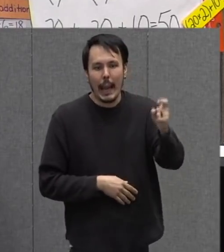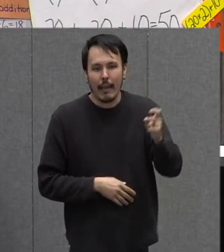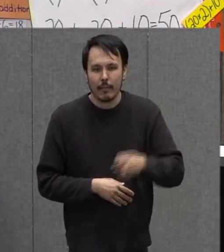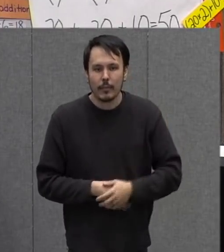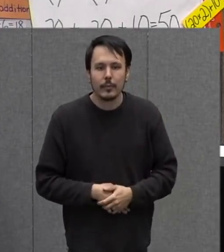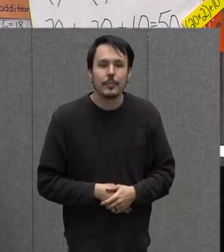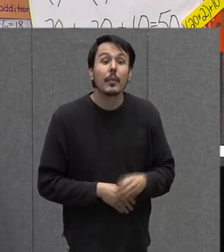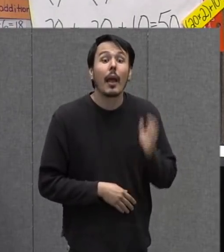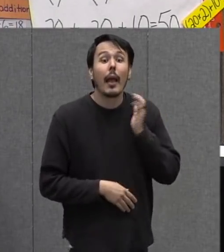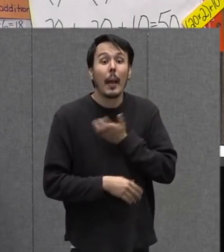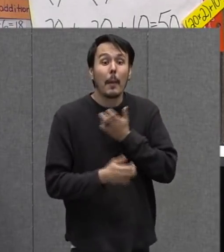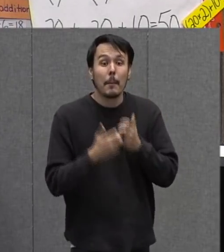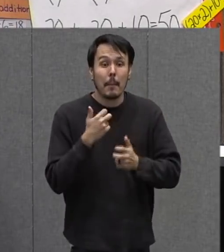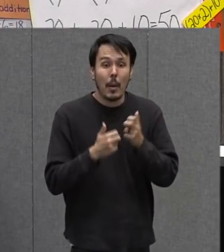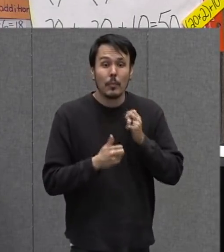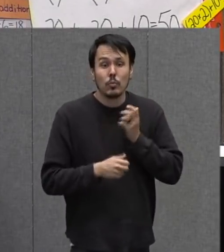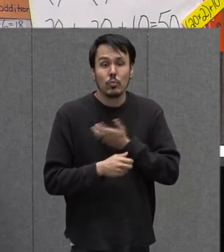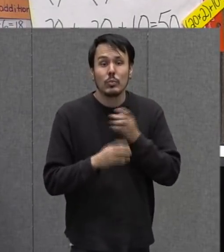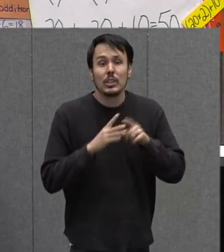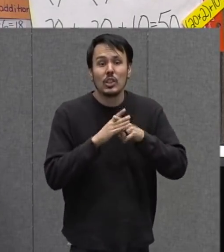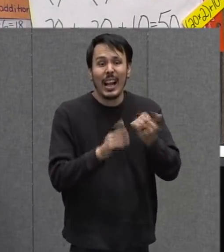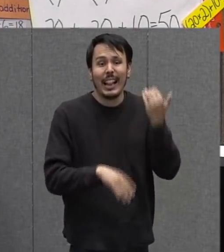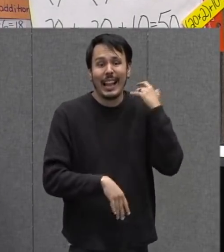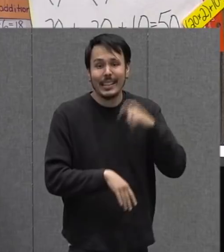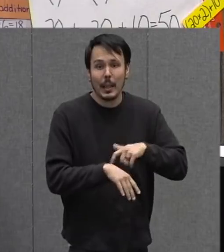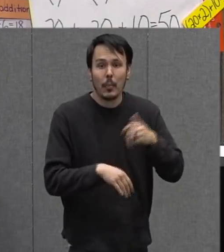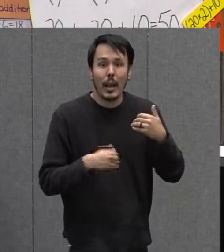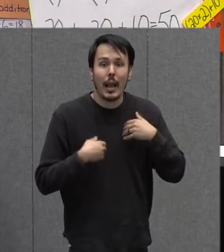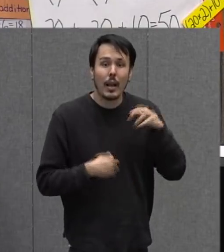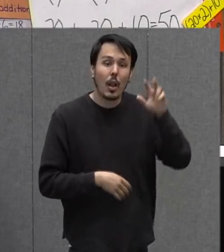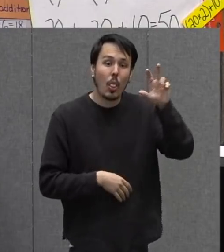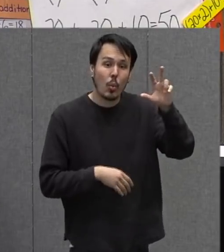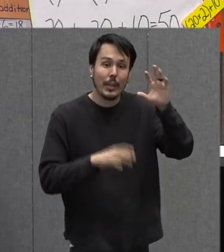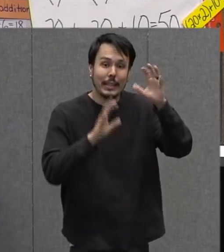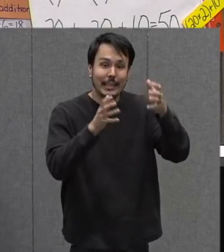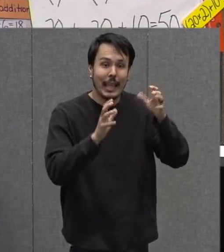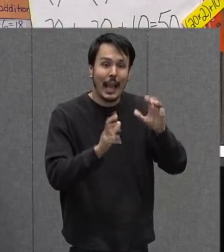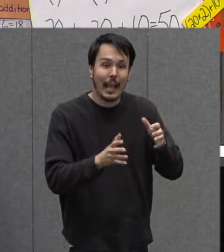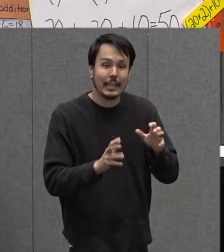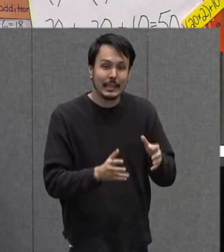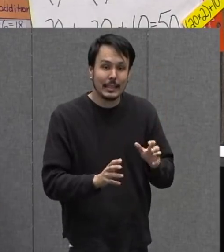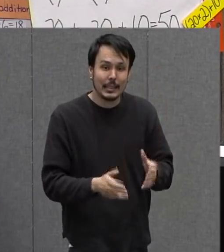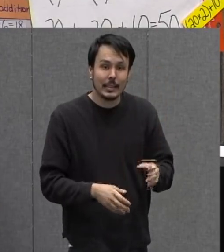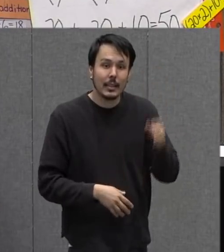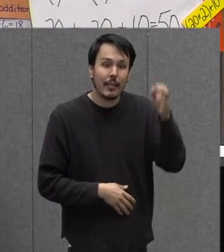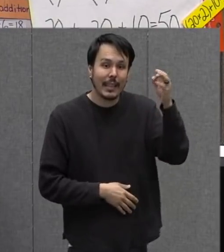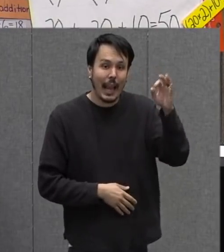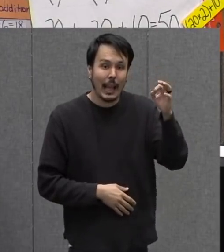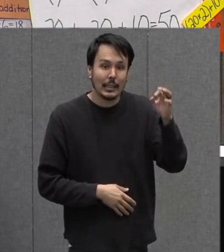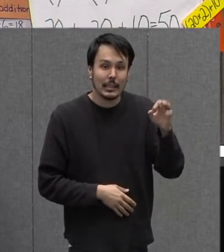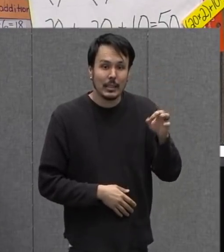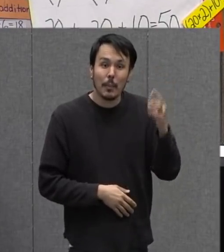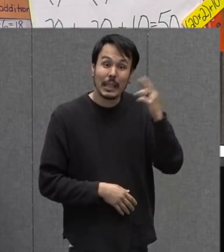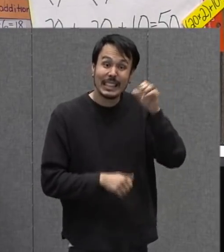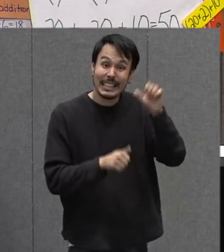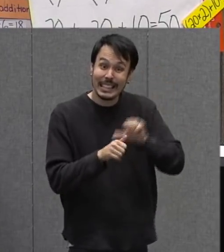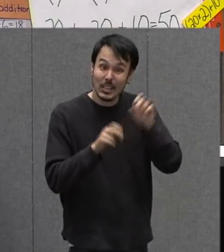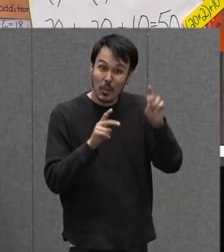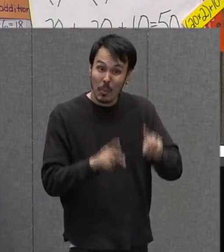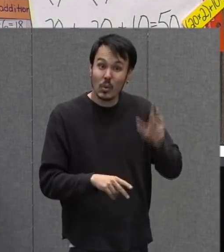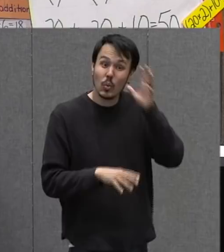started last time. We had our 3 sets of 19 because we're going to give each person